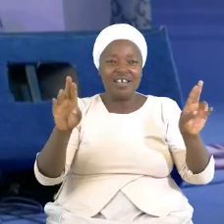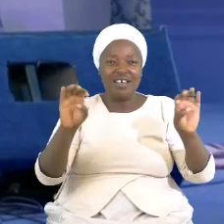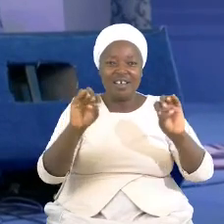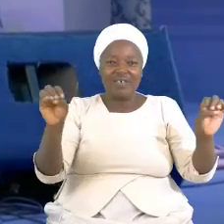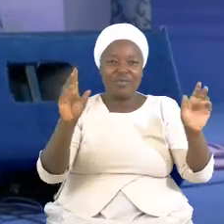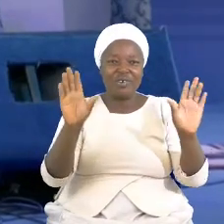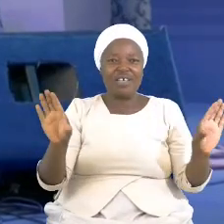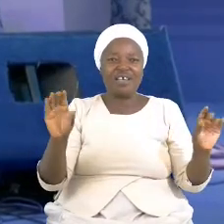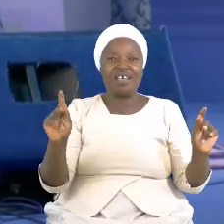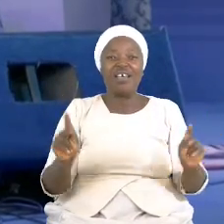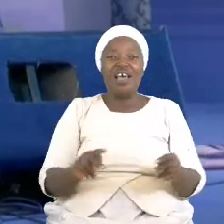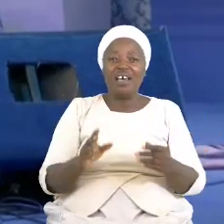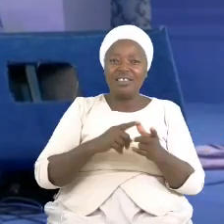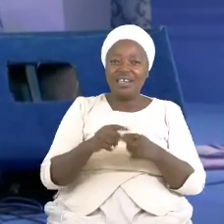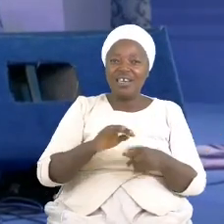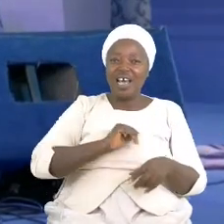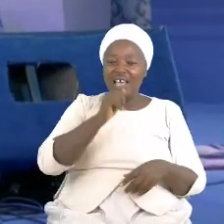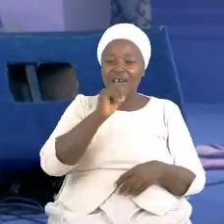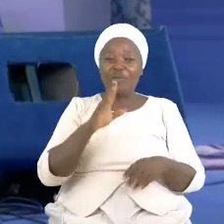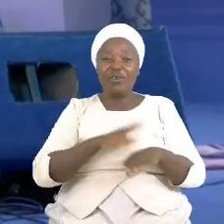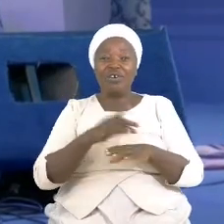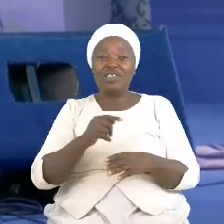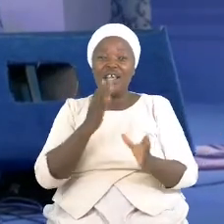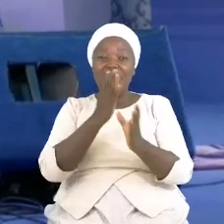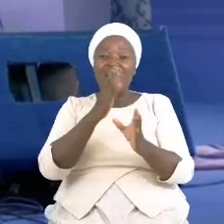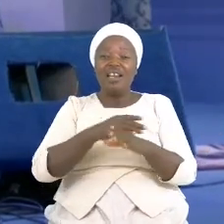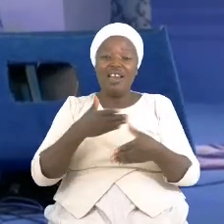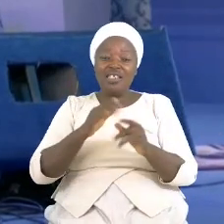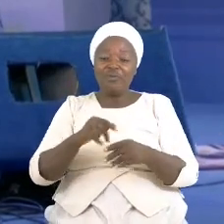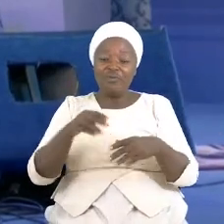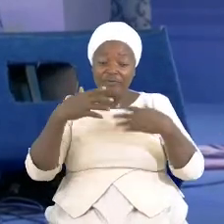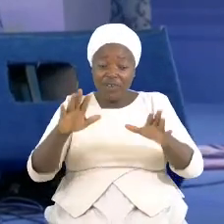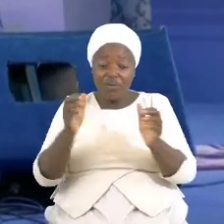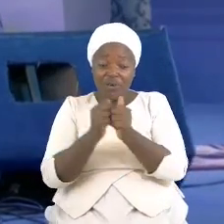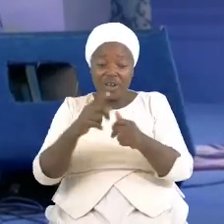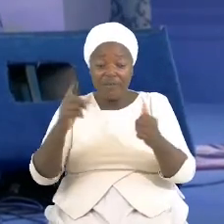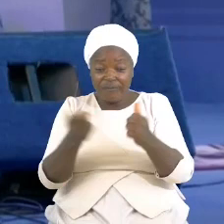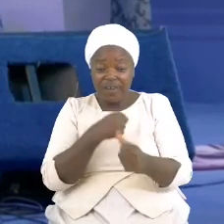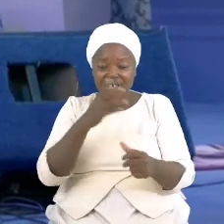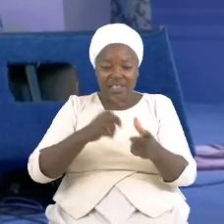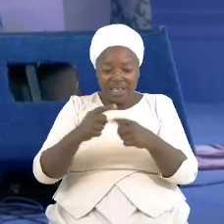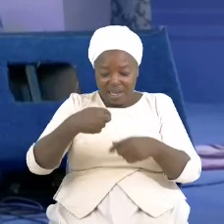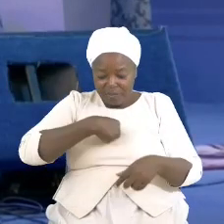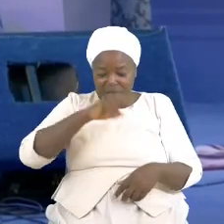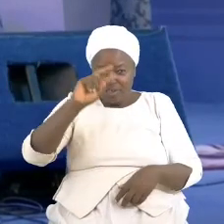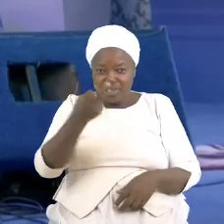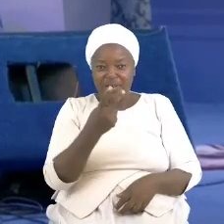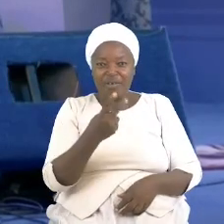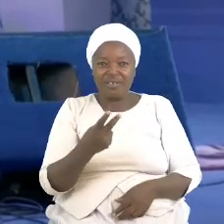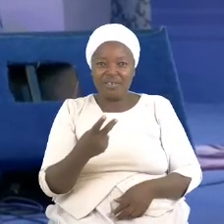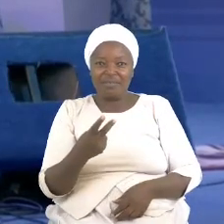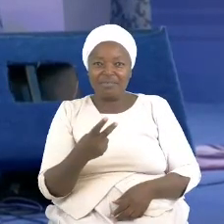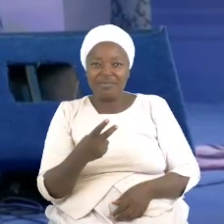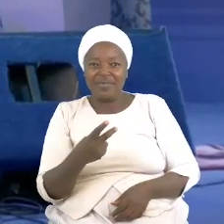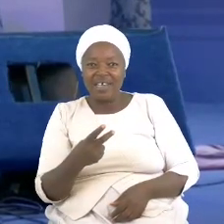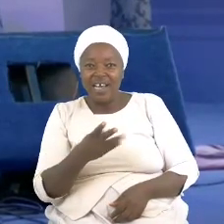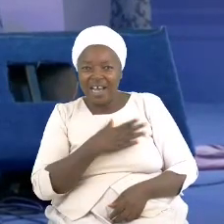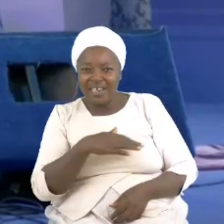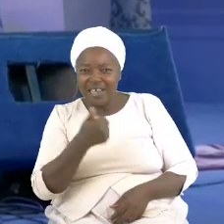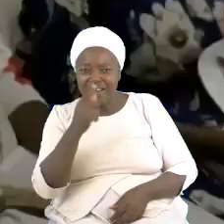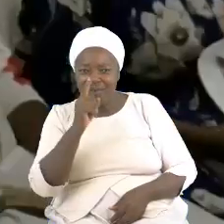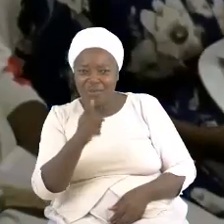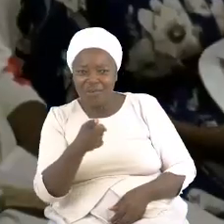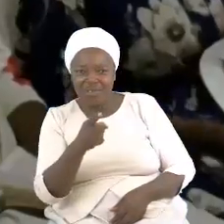the first and then second. I'm here, Lord. Anybody there tonight? I'm here,